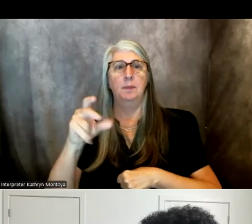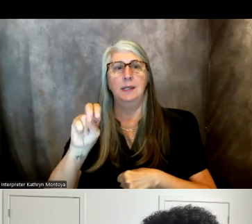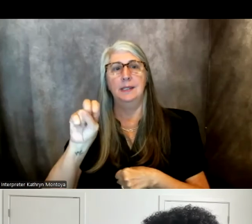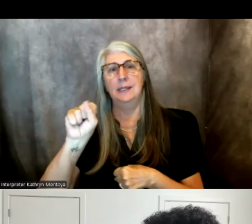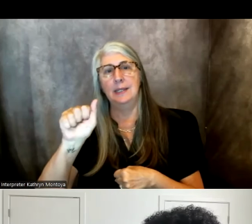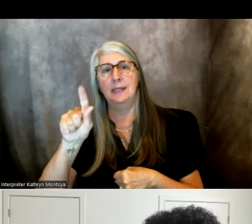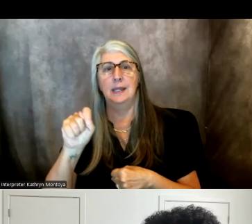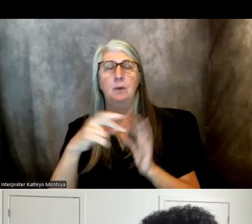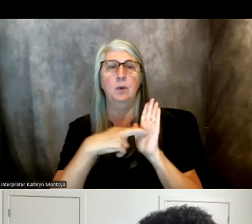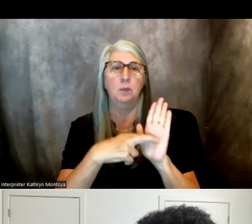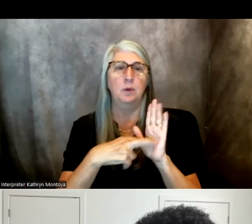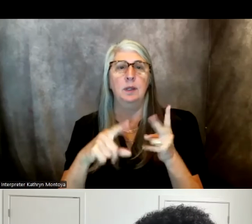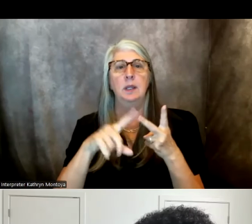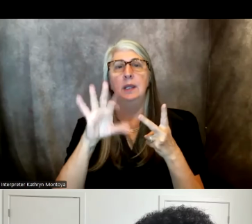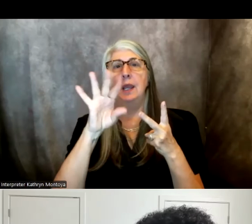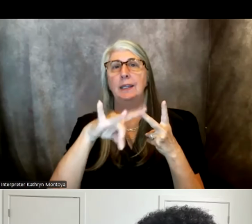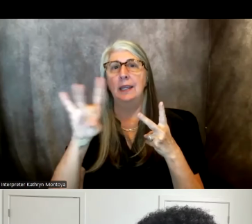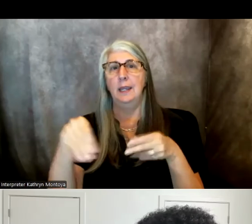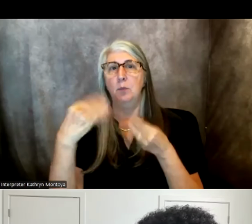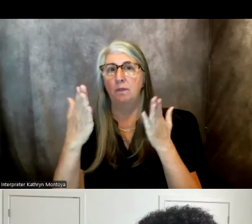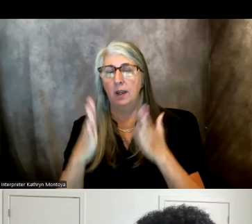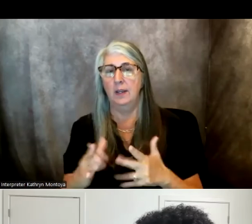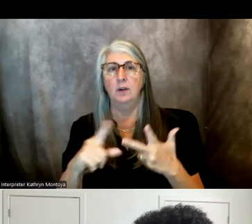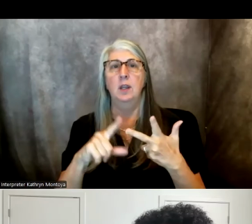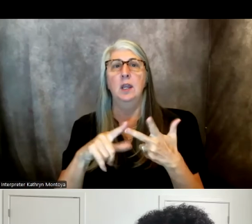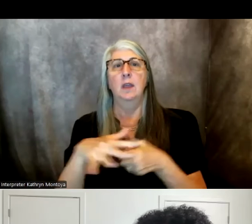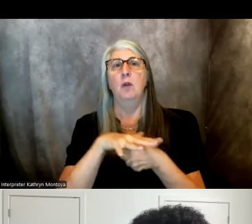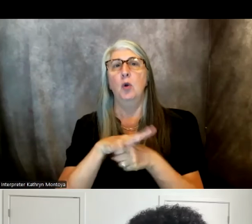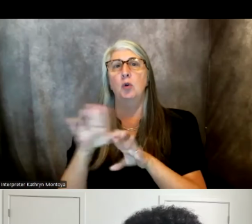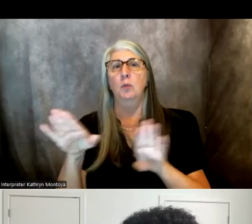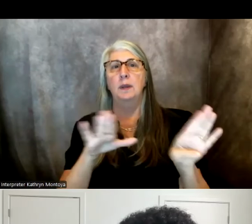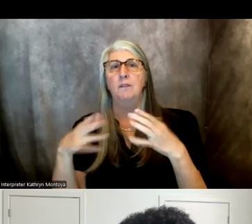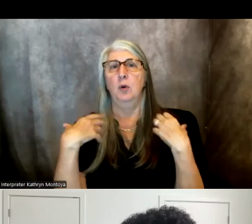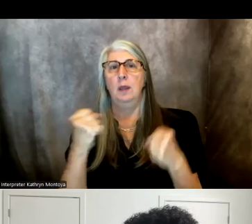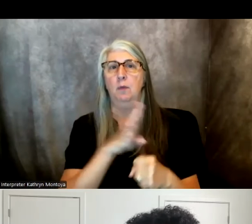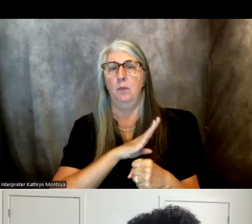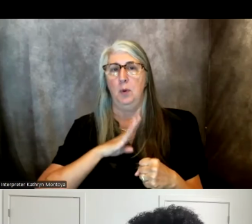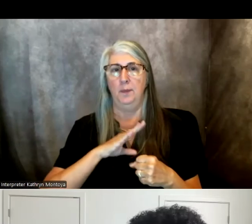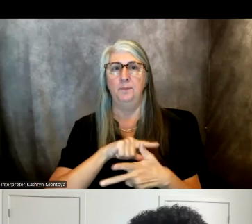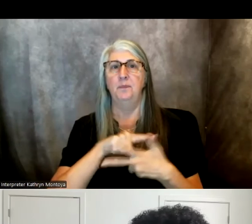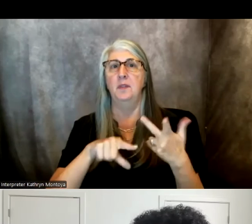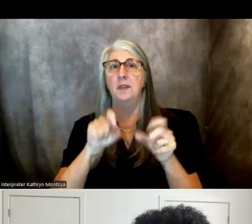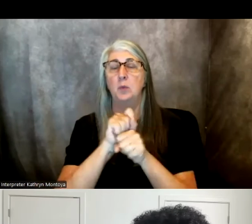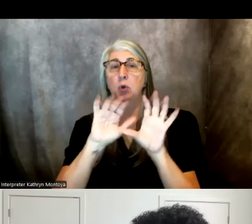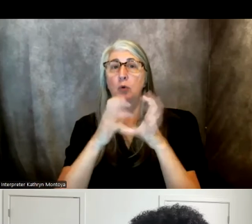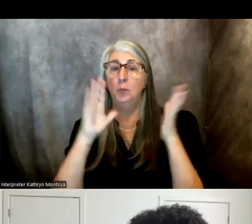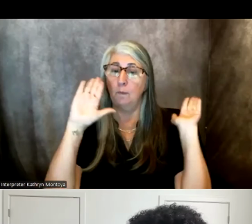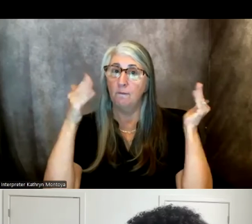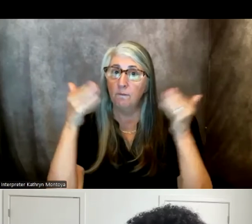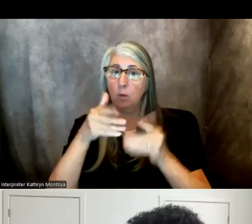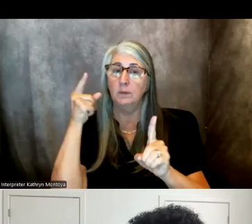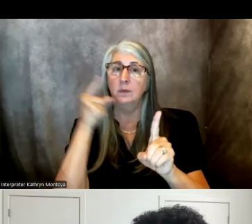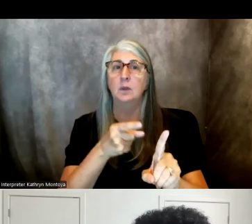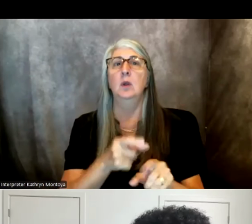local 988 provider, and their local behavioral health board. And the focus of these work groups was to work toward facilitating